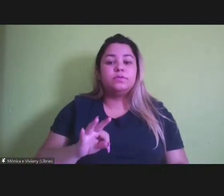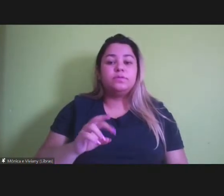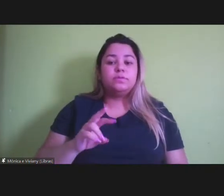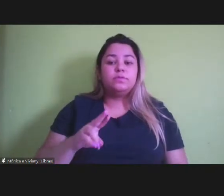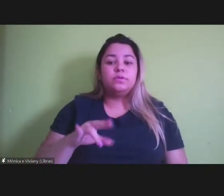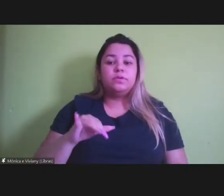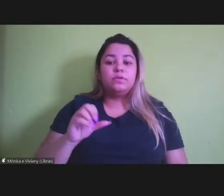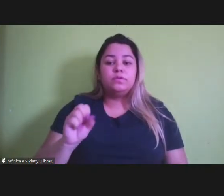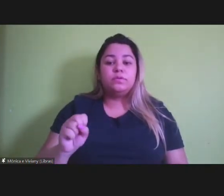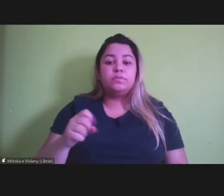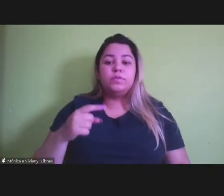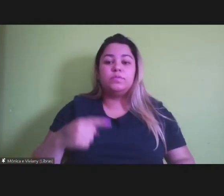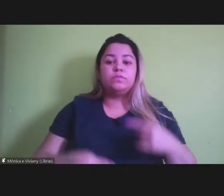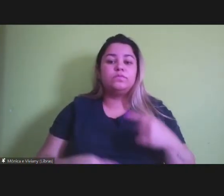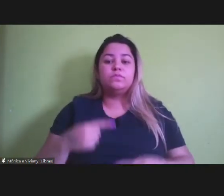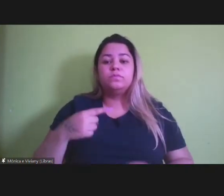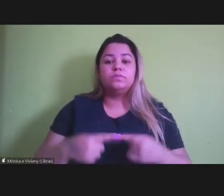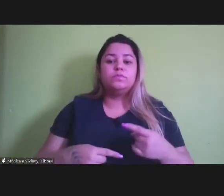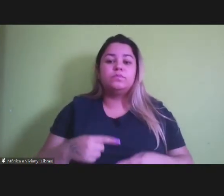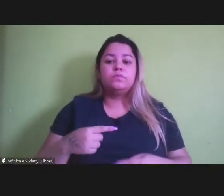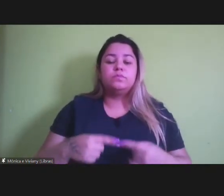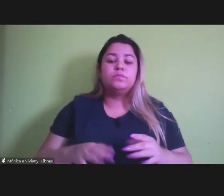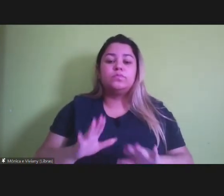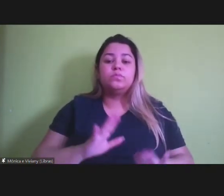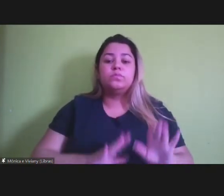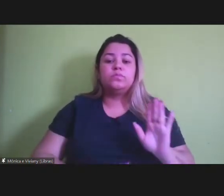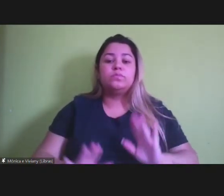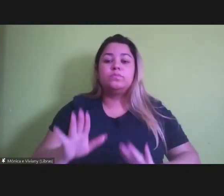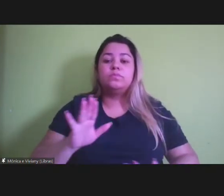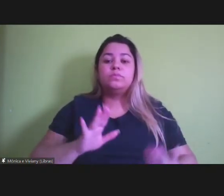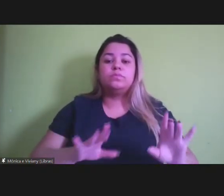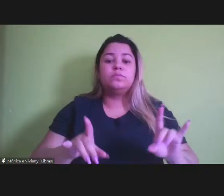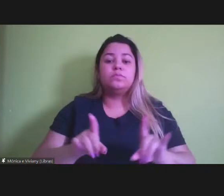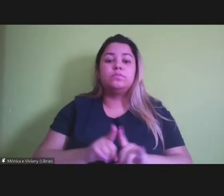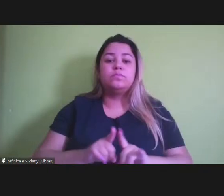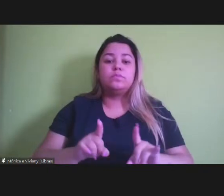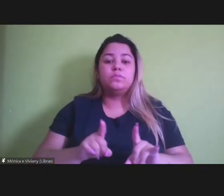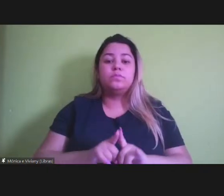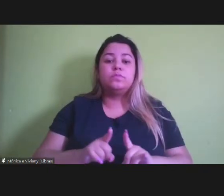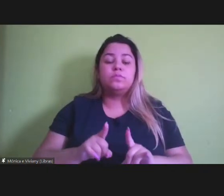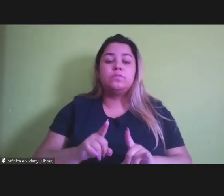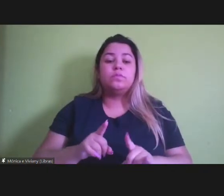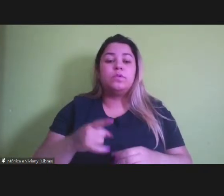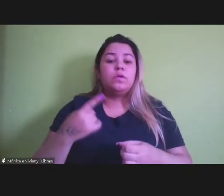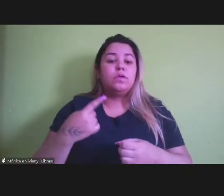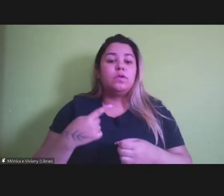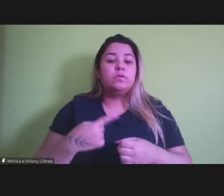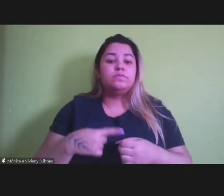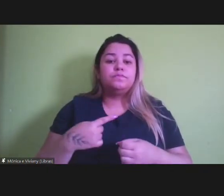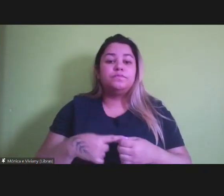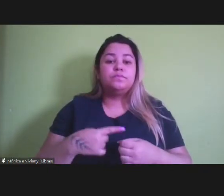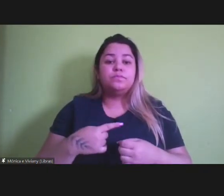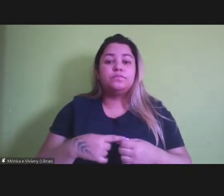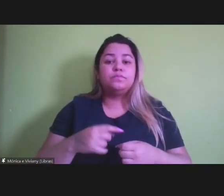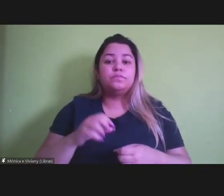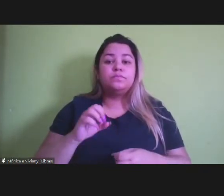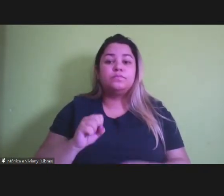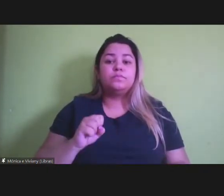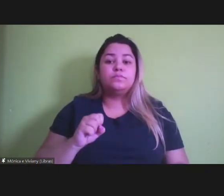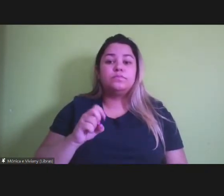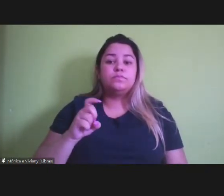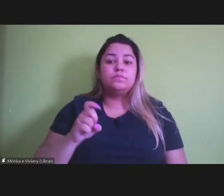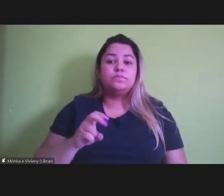ones, provoking a discussion about the care in technical assistance from citizenship, with a highlight to the